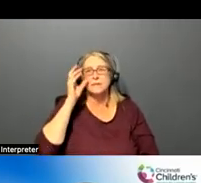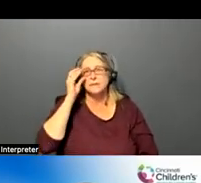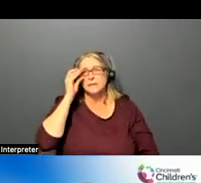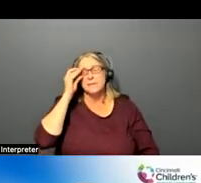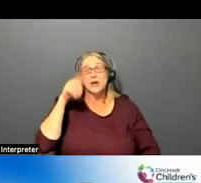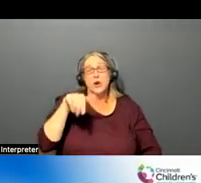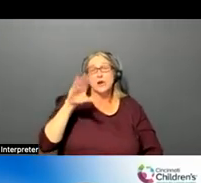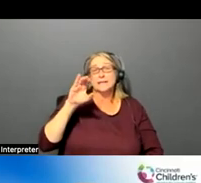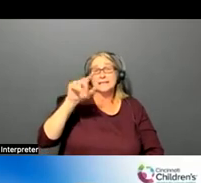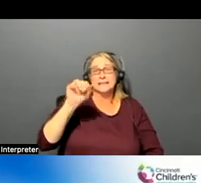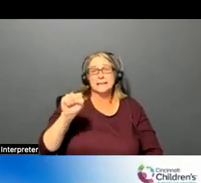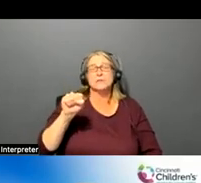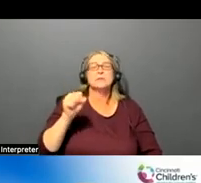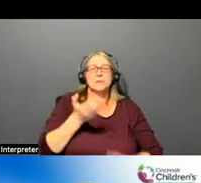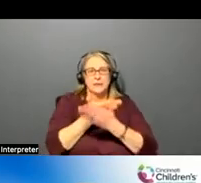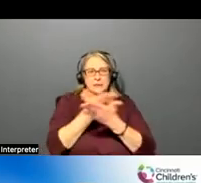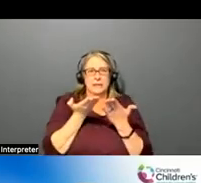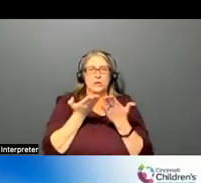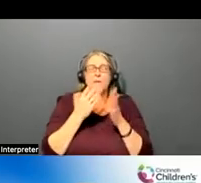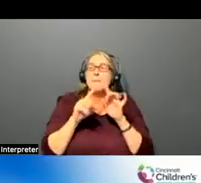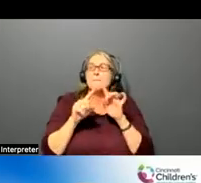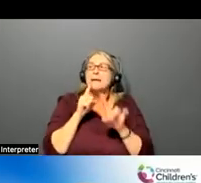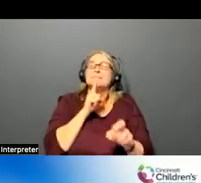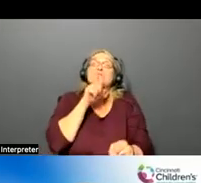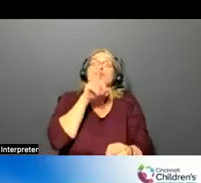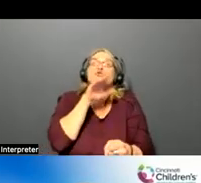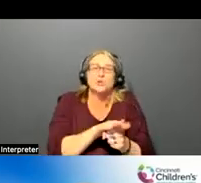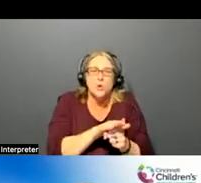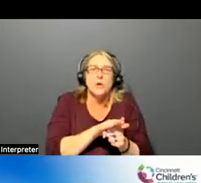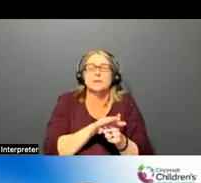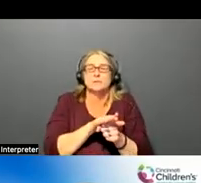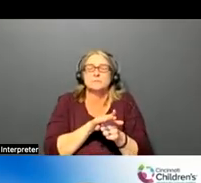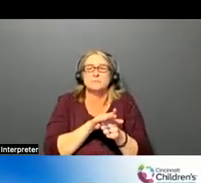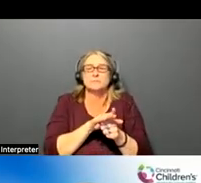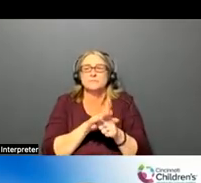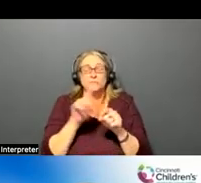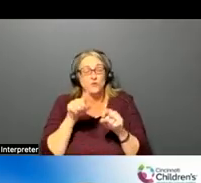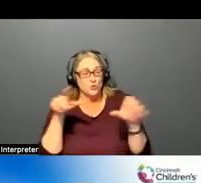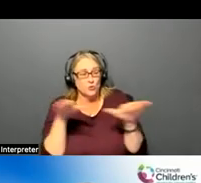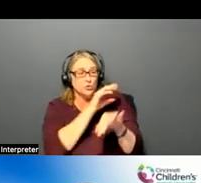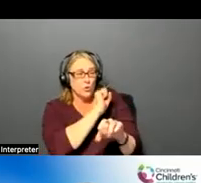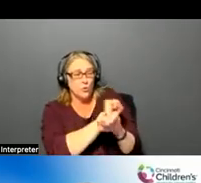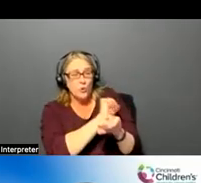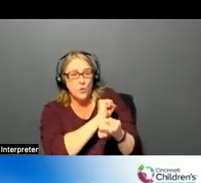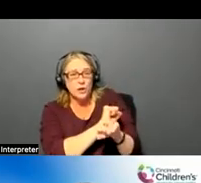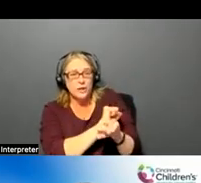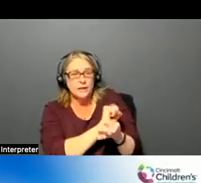this area, but, you know, just make sure that you, you know, do the work to be